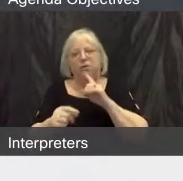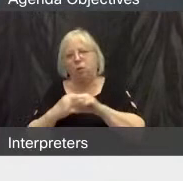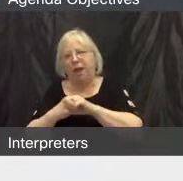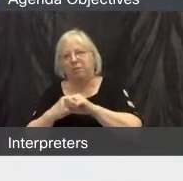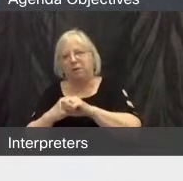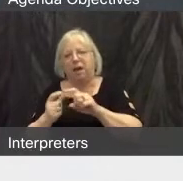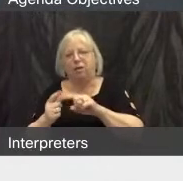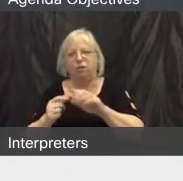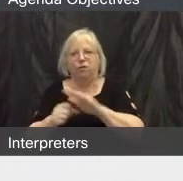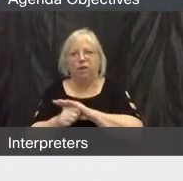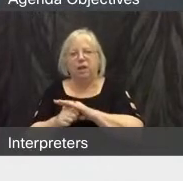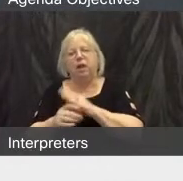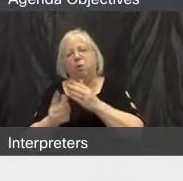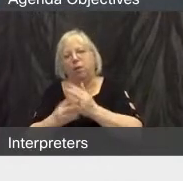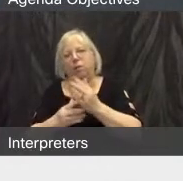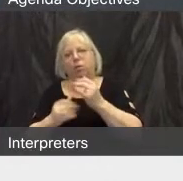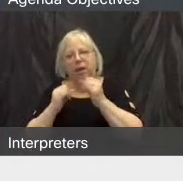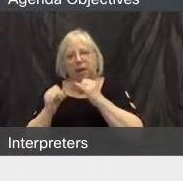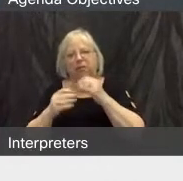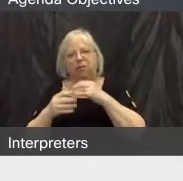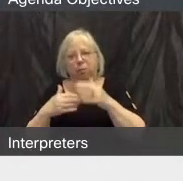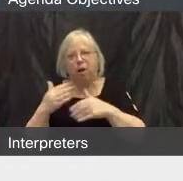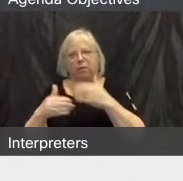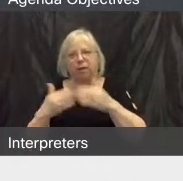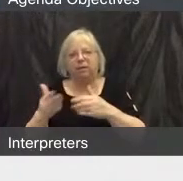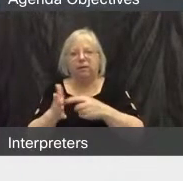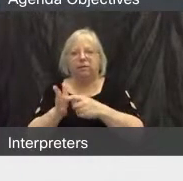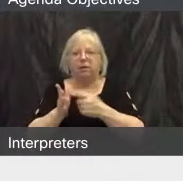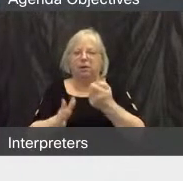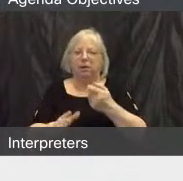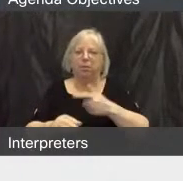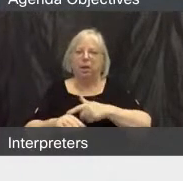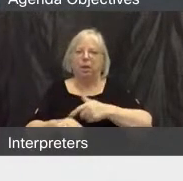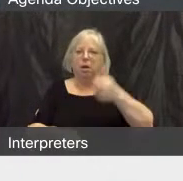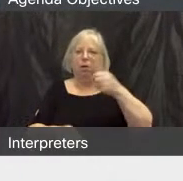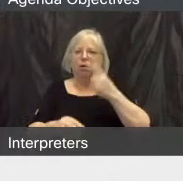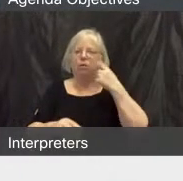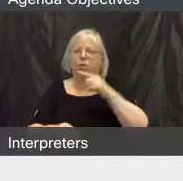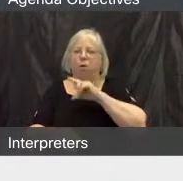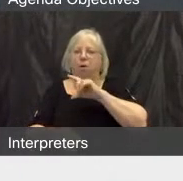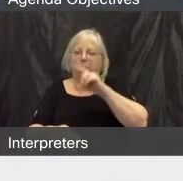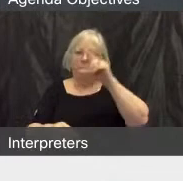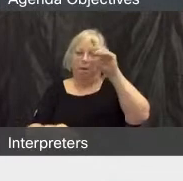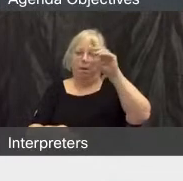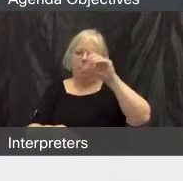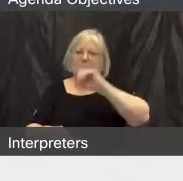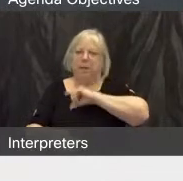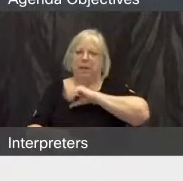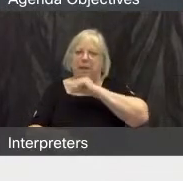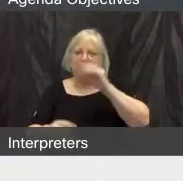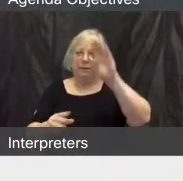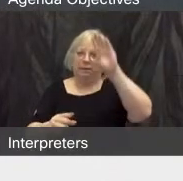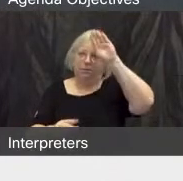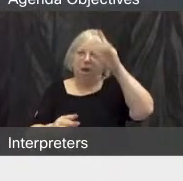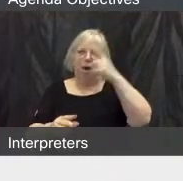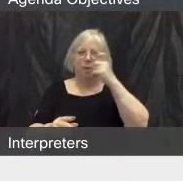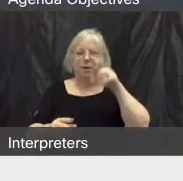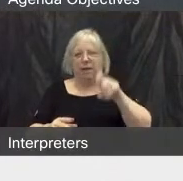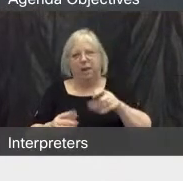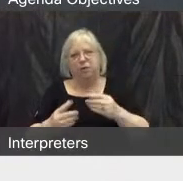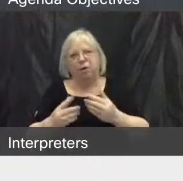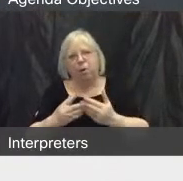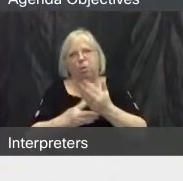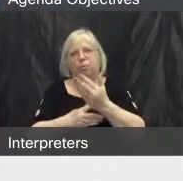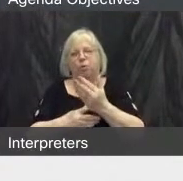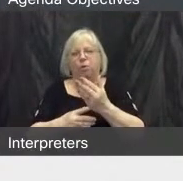fill the position, going through the interview process, and it does take a little bit longer in police and fire because of the recruit schools that they have to go through. So